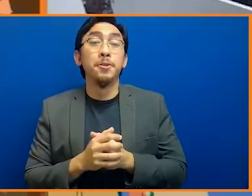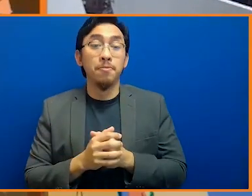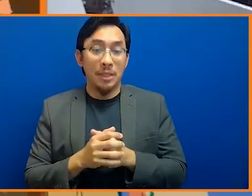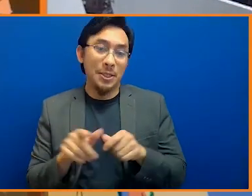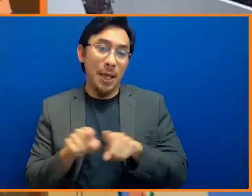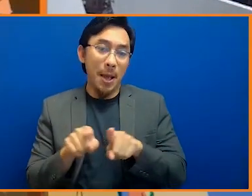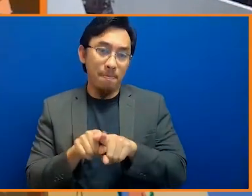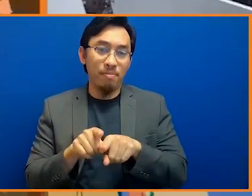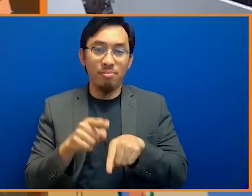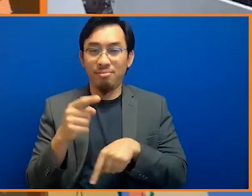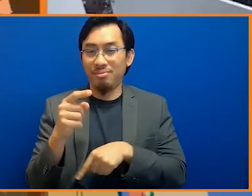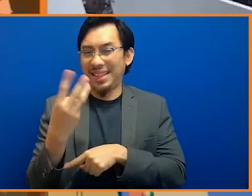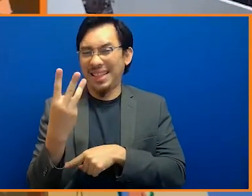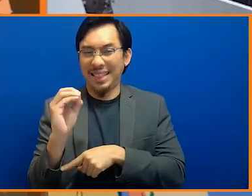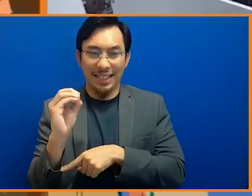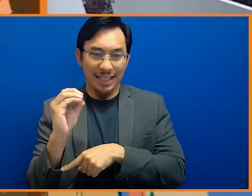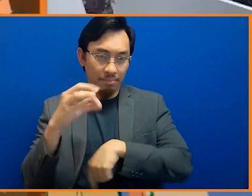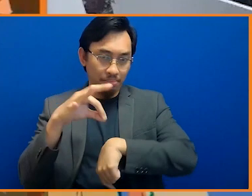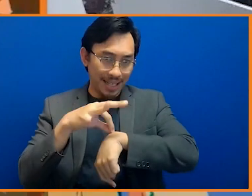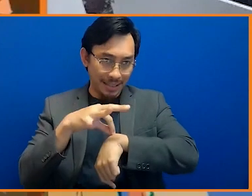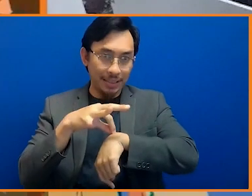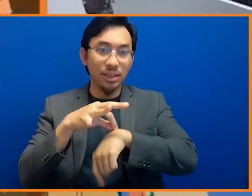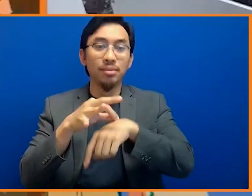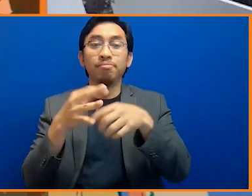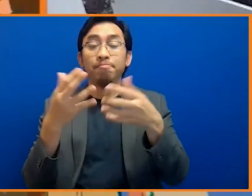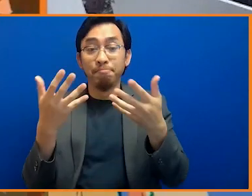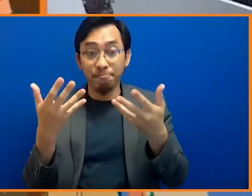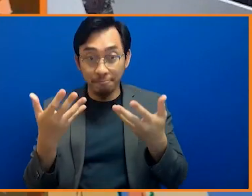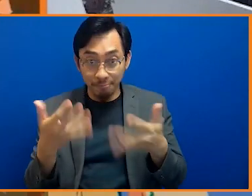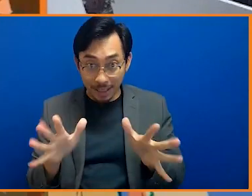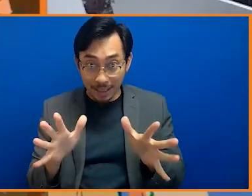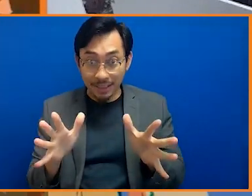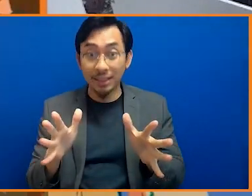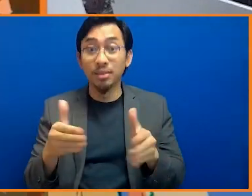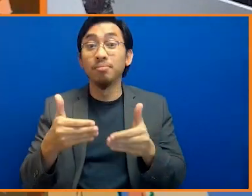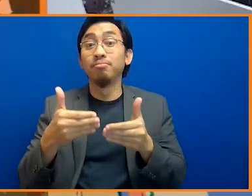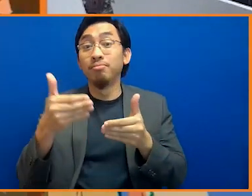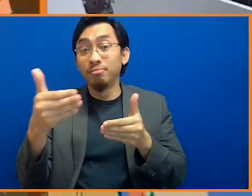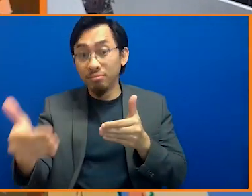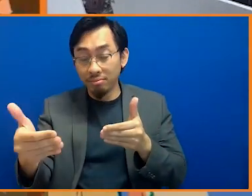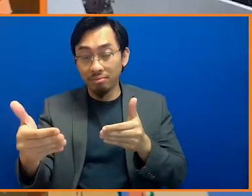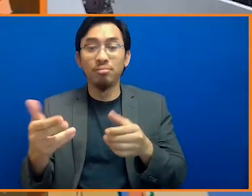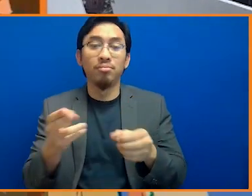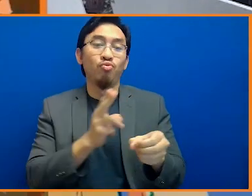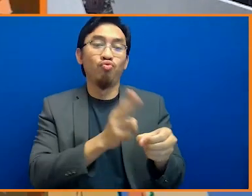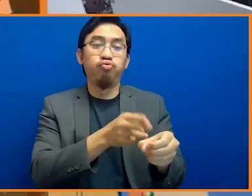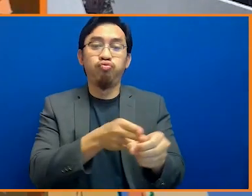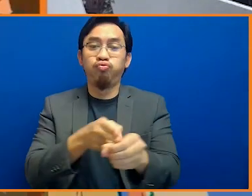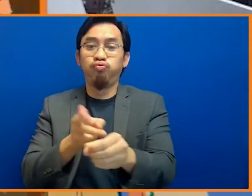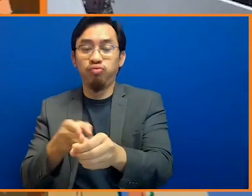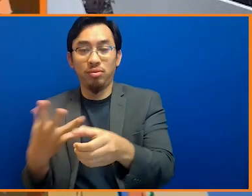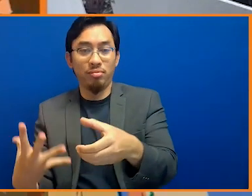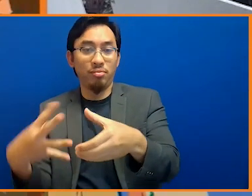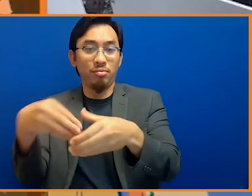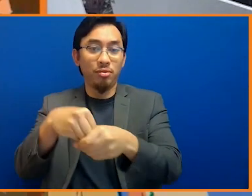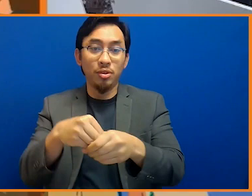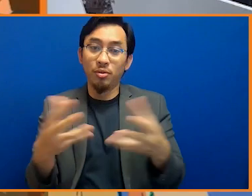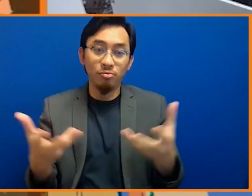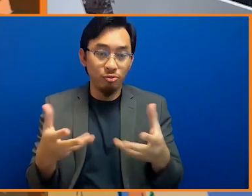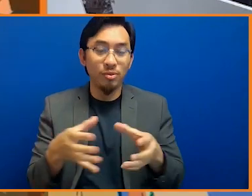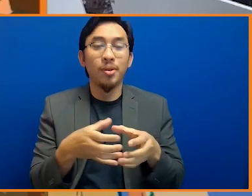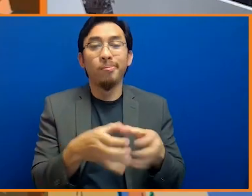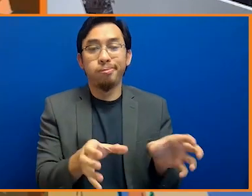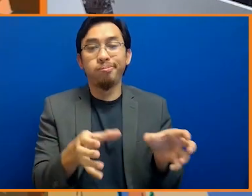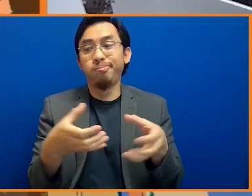today will be 30 minutes as well. Everyone will later on will be invited to join